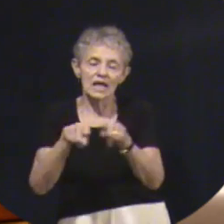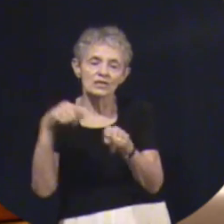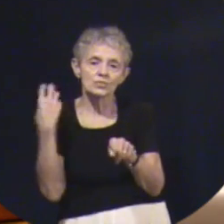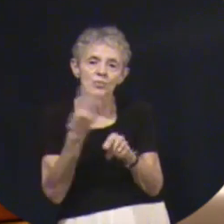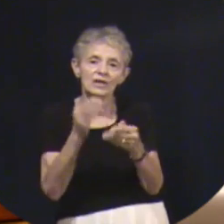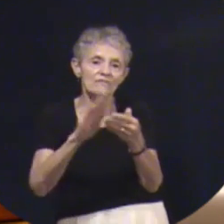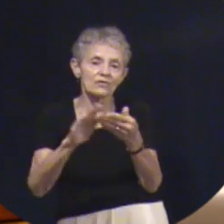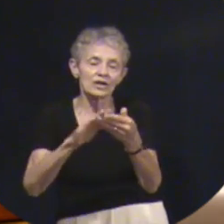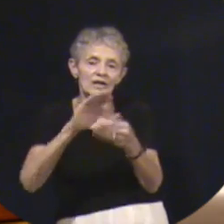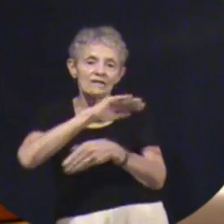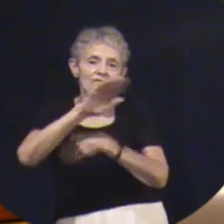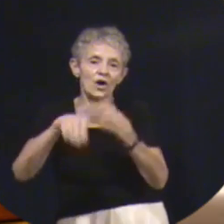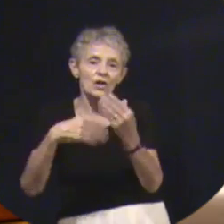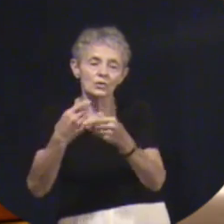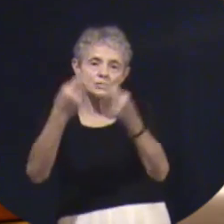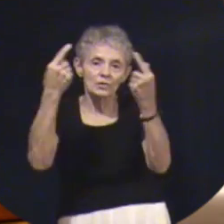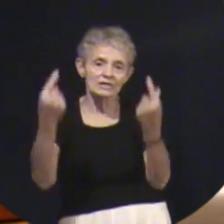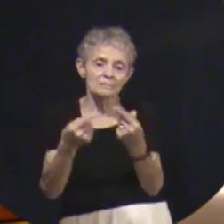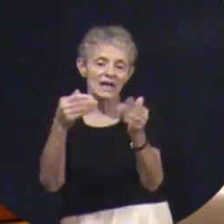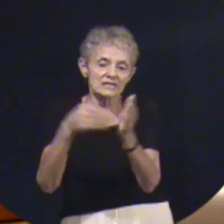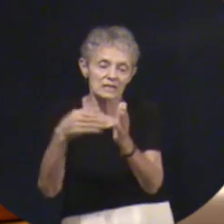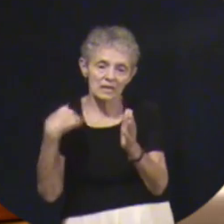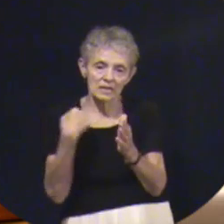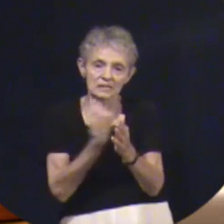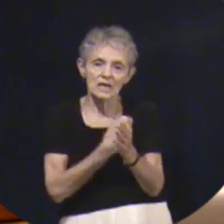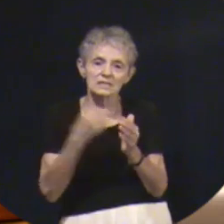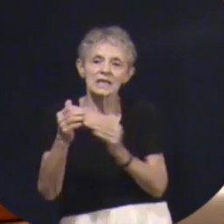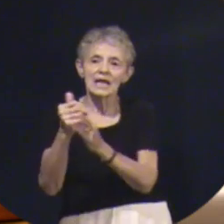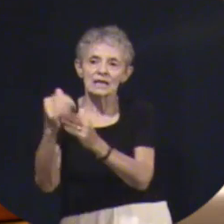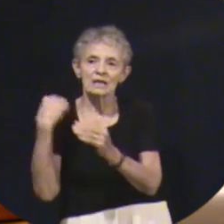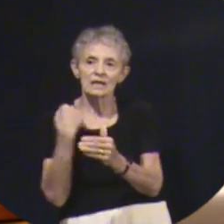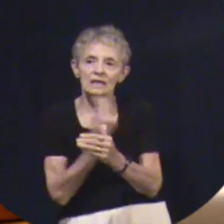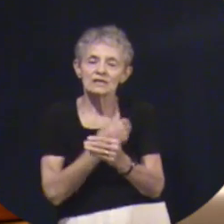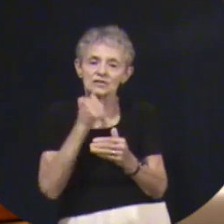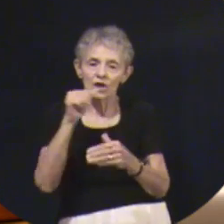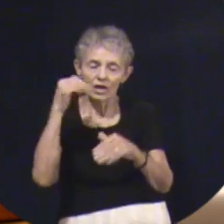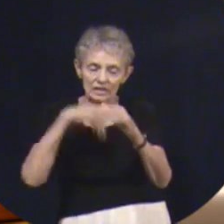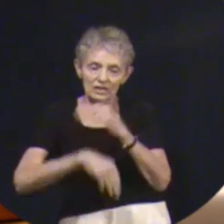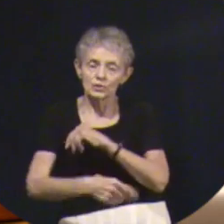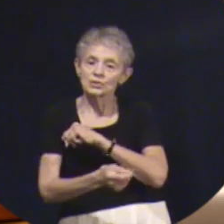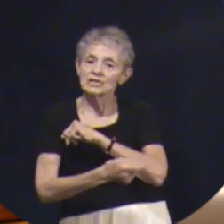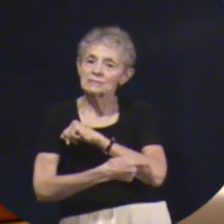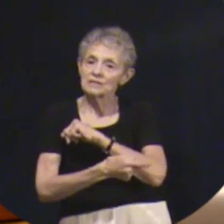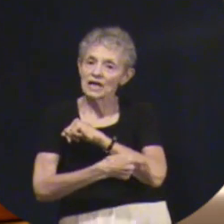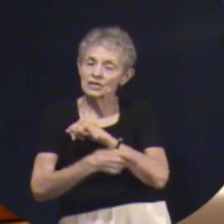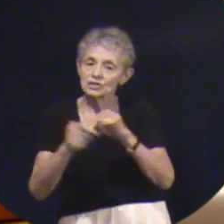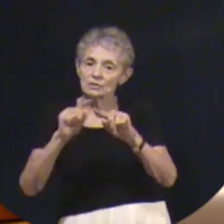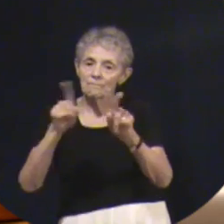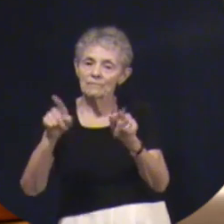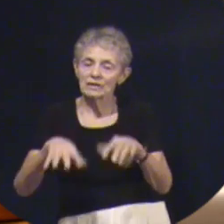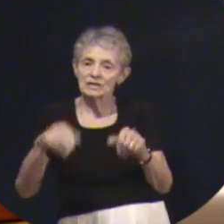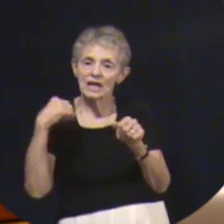those who trespass against us. And lead us not into temptation, but deliver